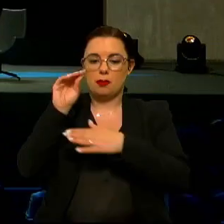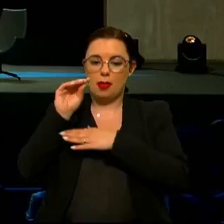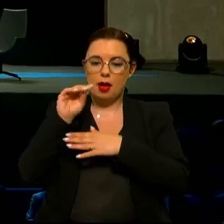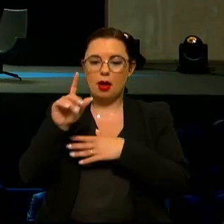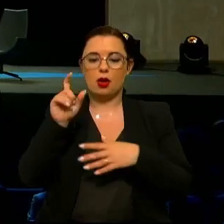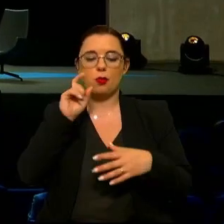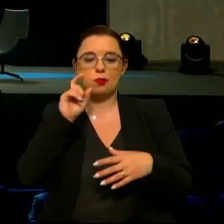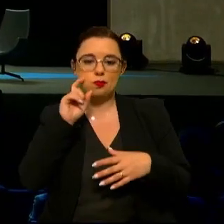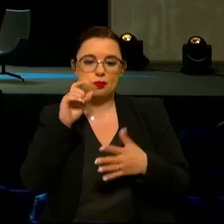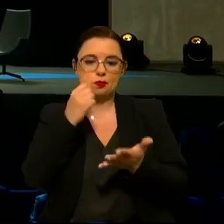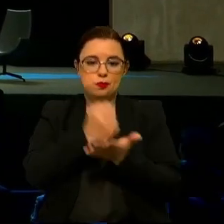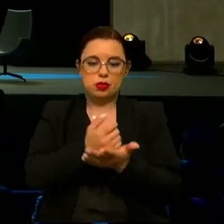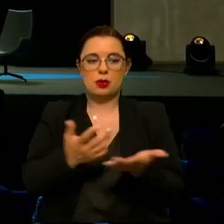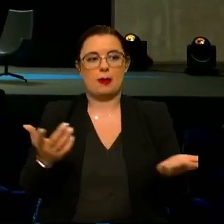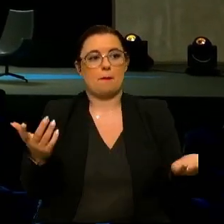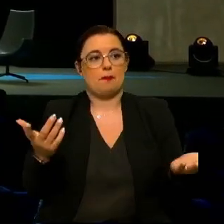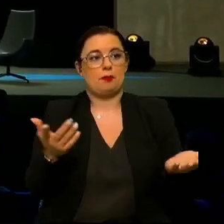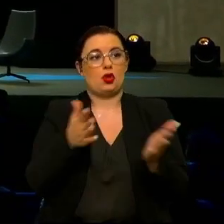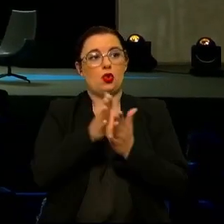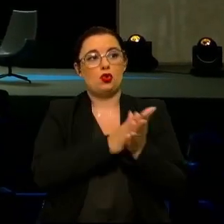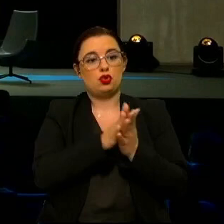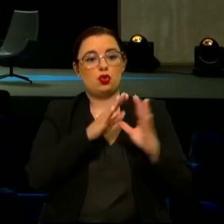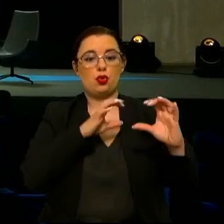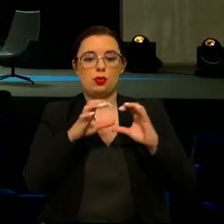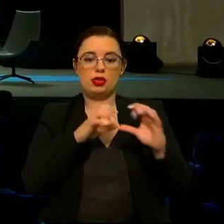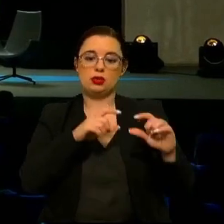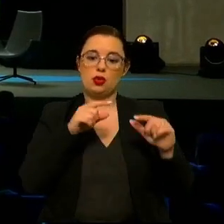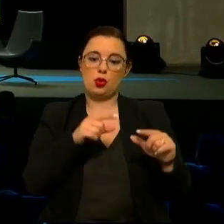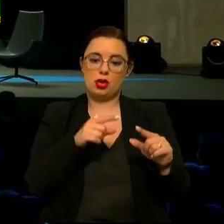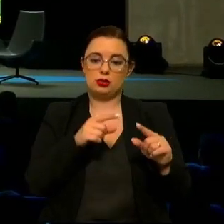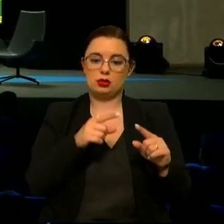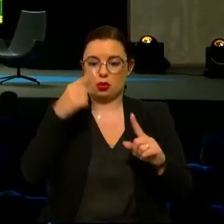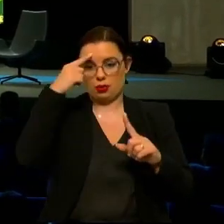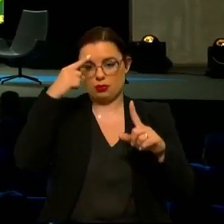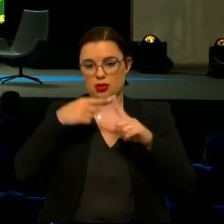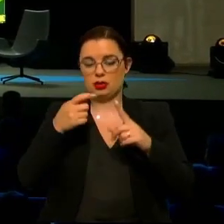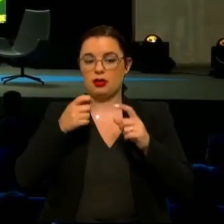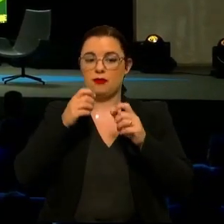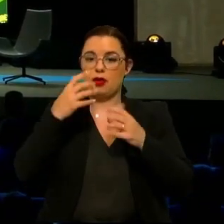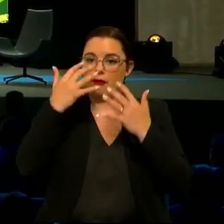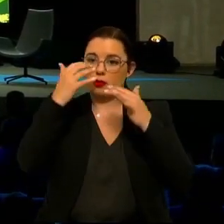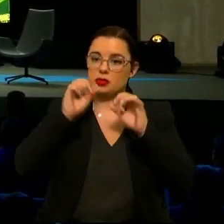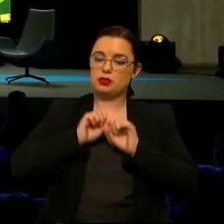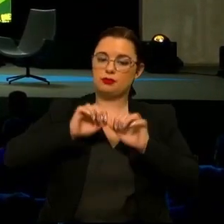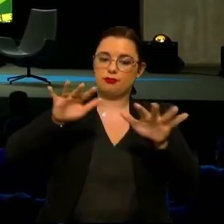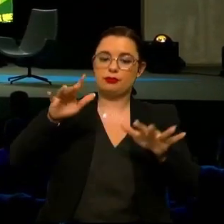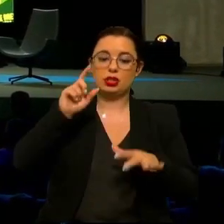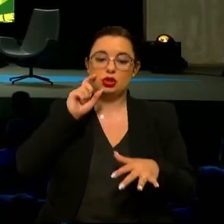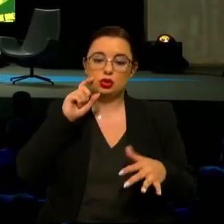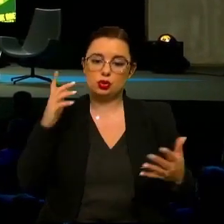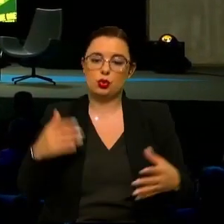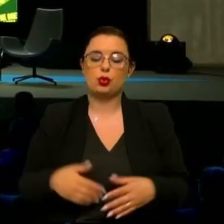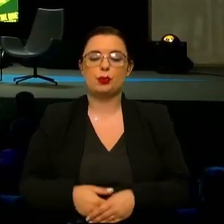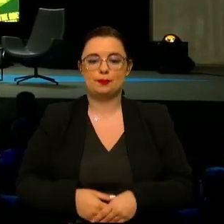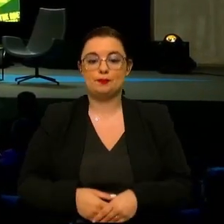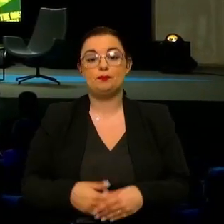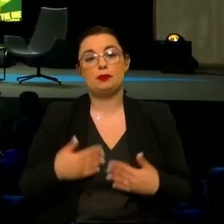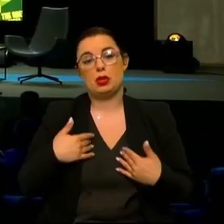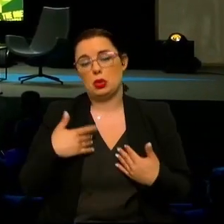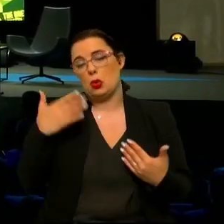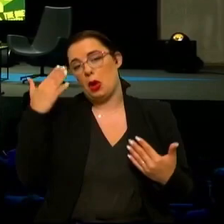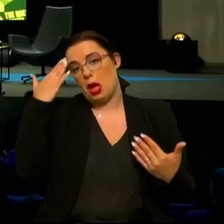commercial use cases might target banks, insurance companies, so that they can